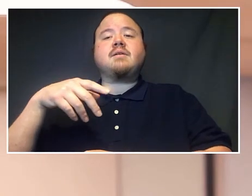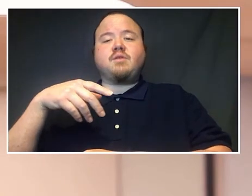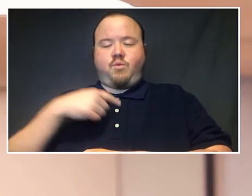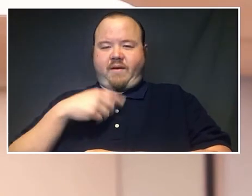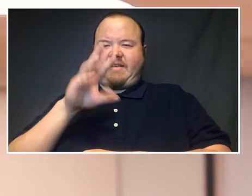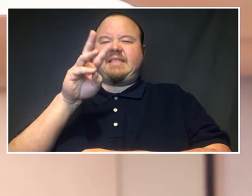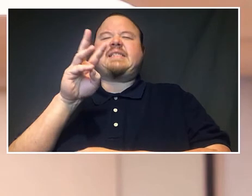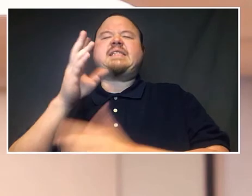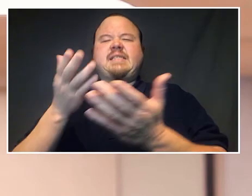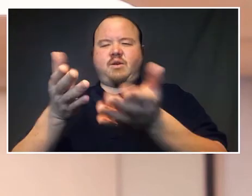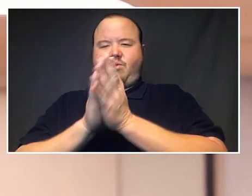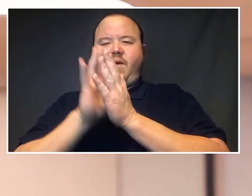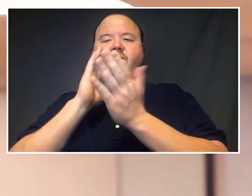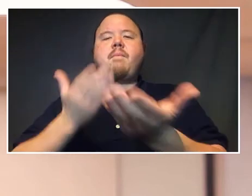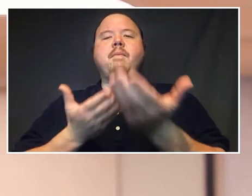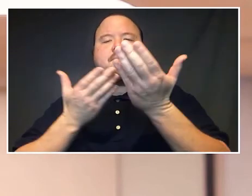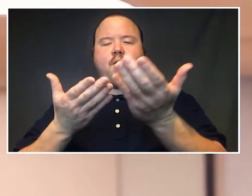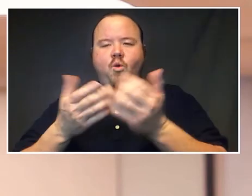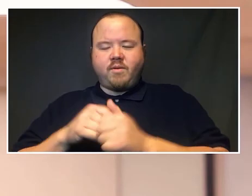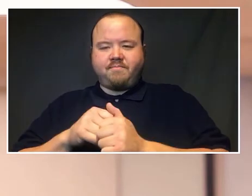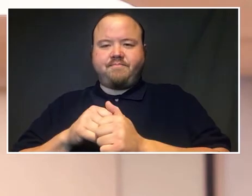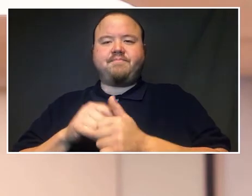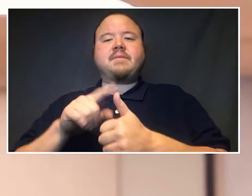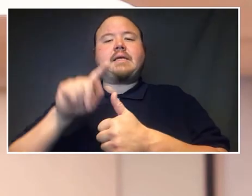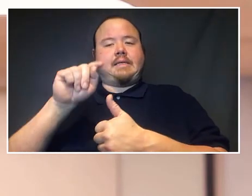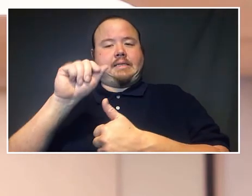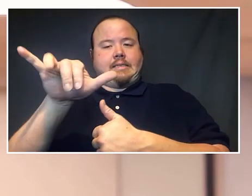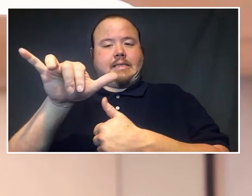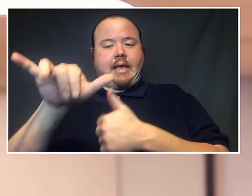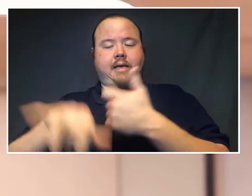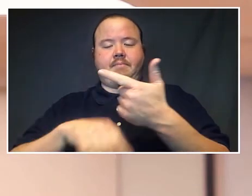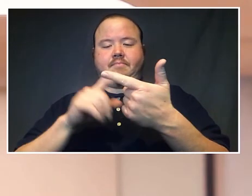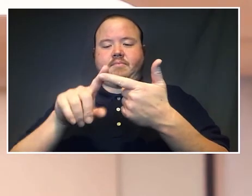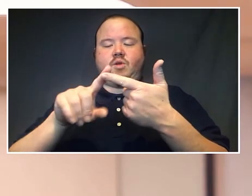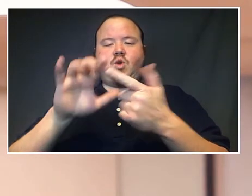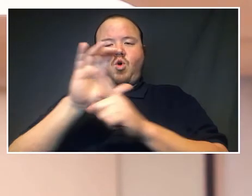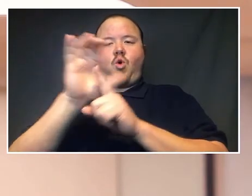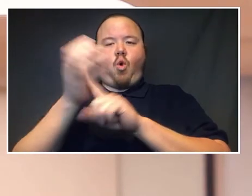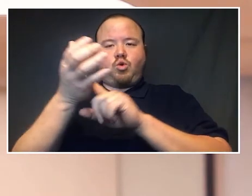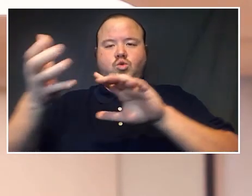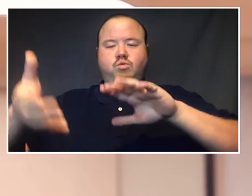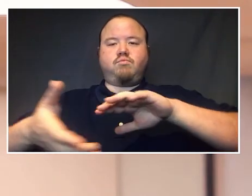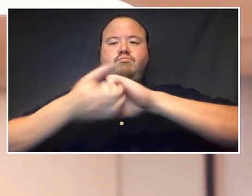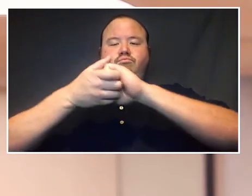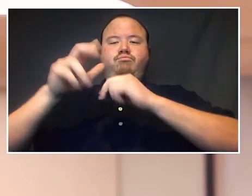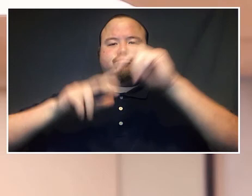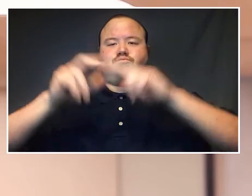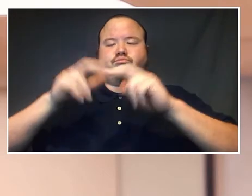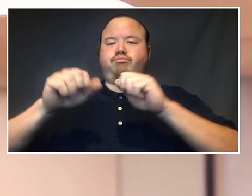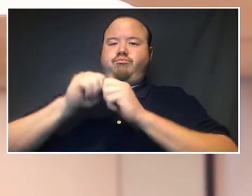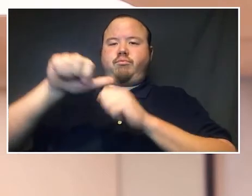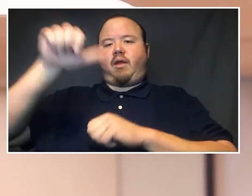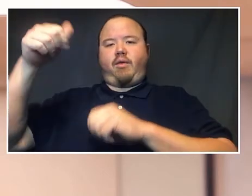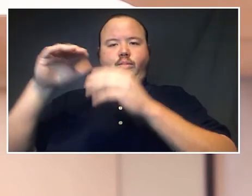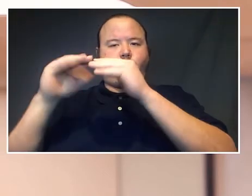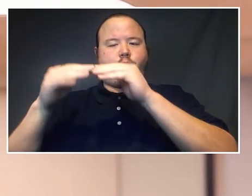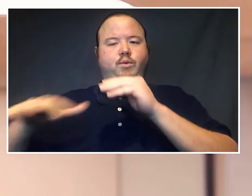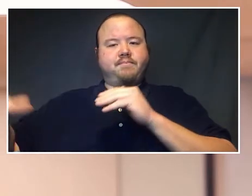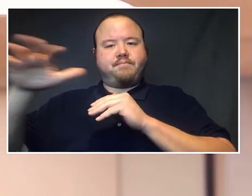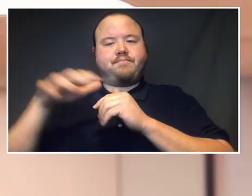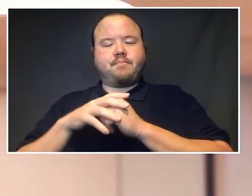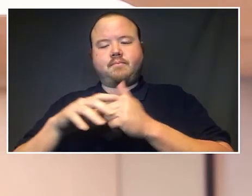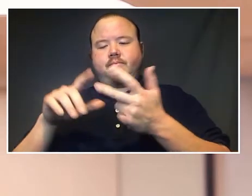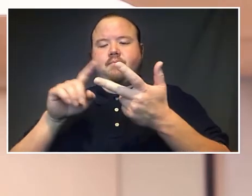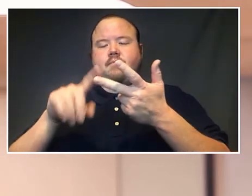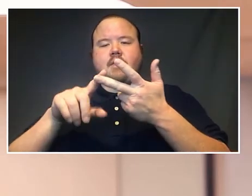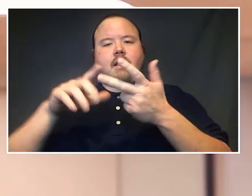requests for proposals that included the Tay Resiliency Project, cultural brokers building partnerships with cultural communities, the CBT for